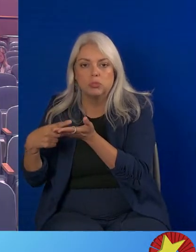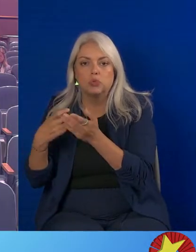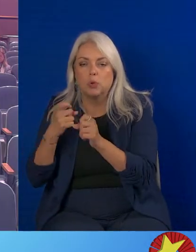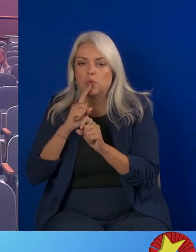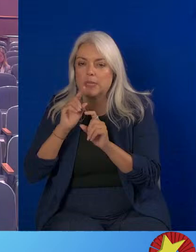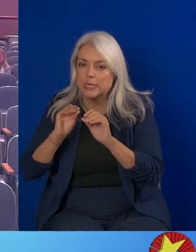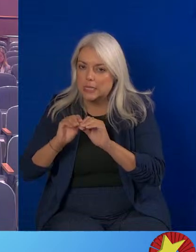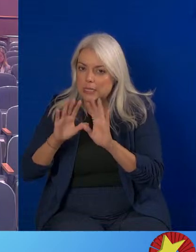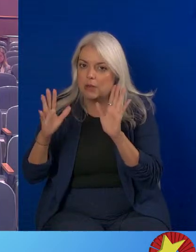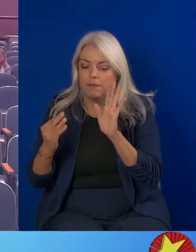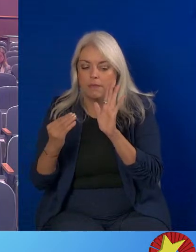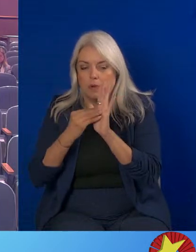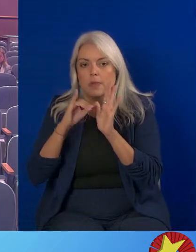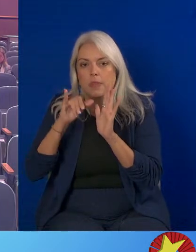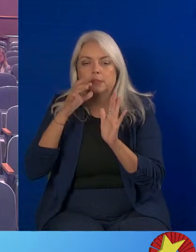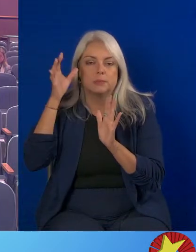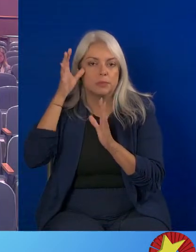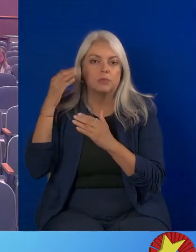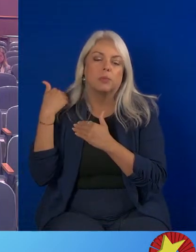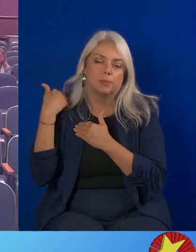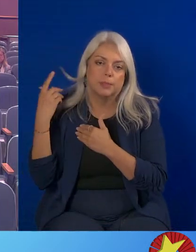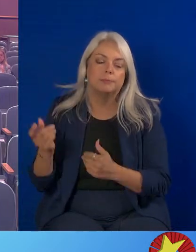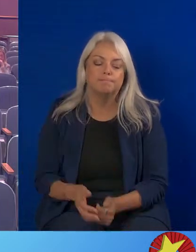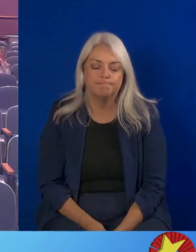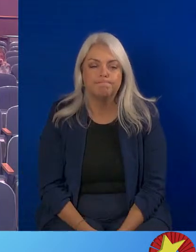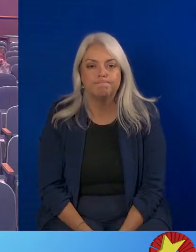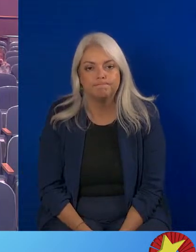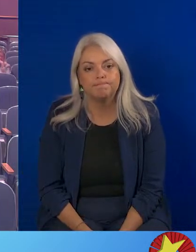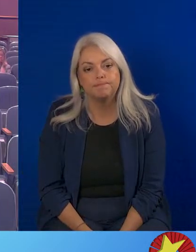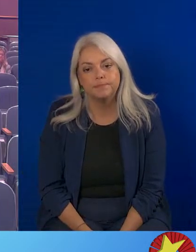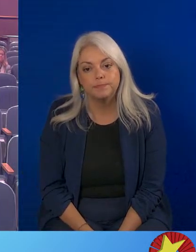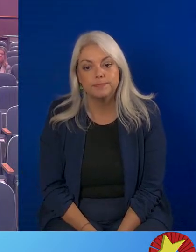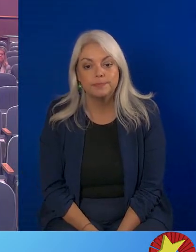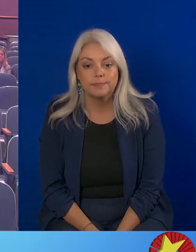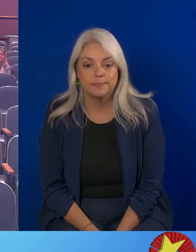clear that that's the parent's responsibility.